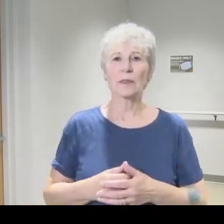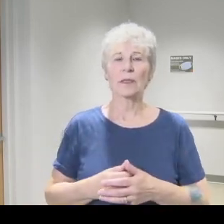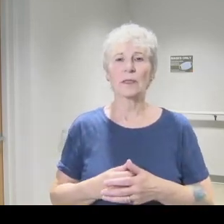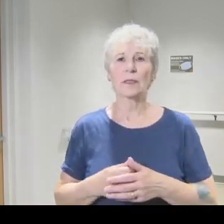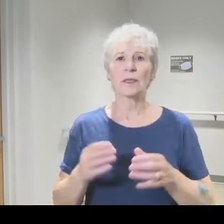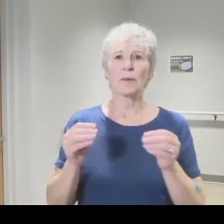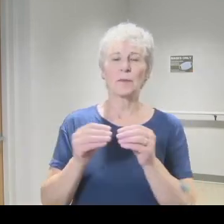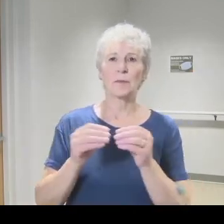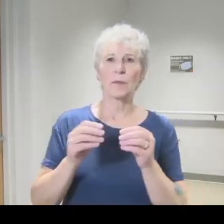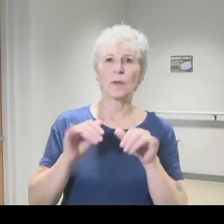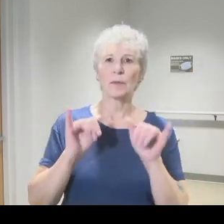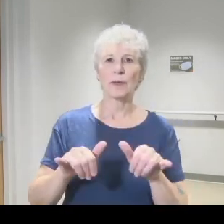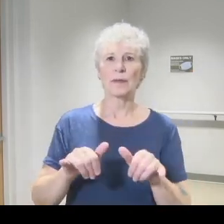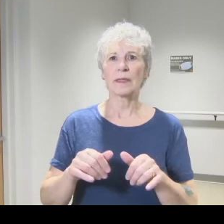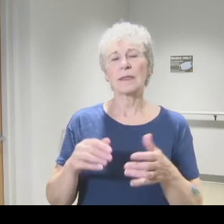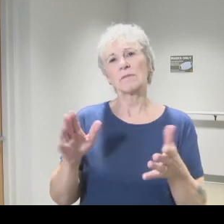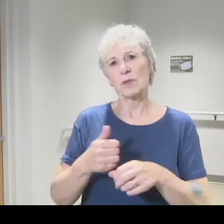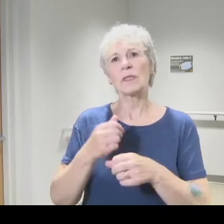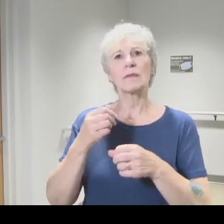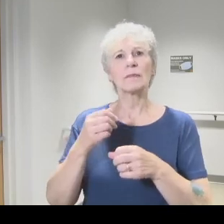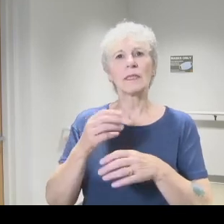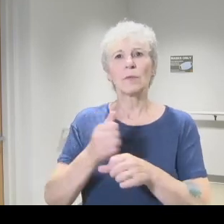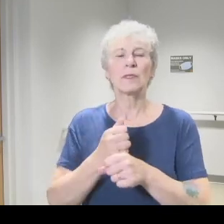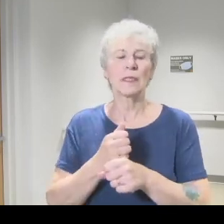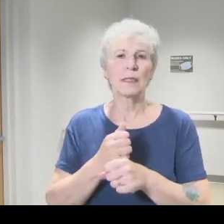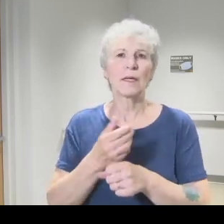we do that. It tends to take a couple years to learn a language.